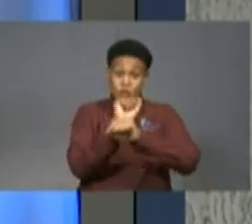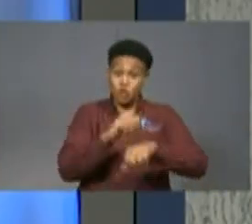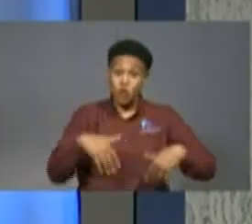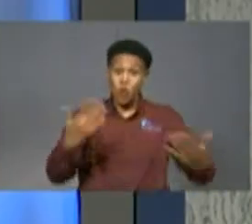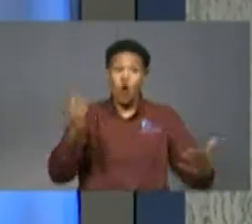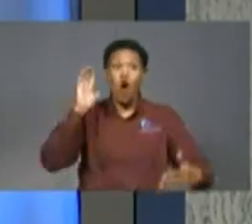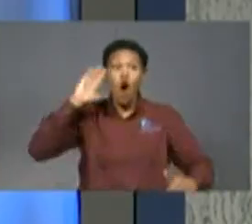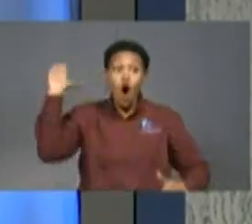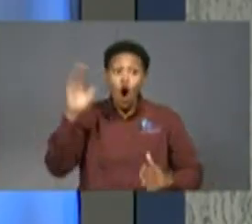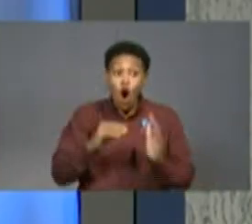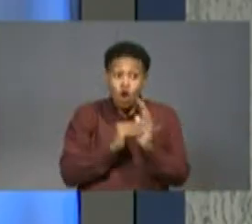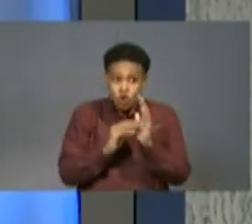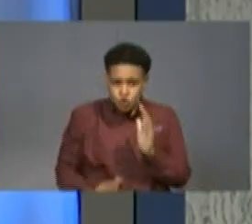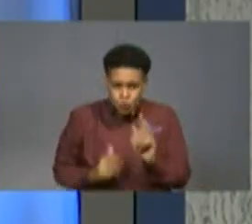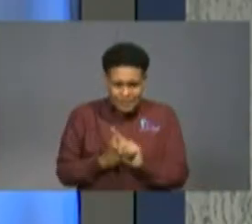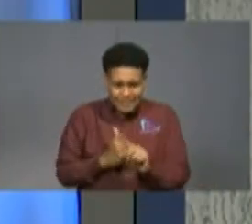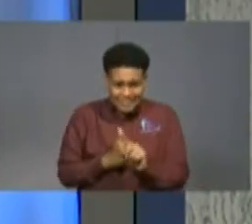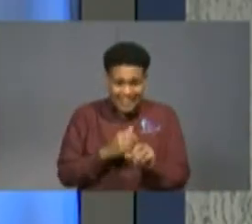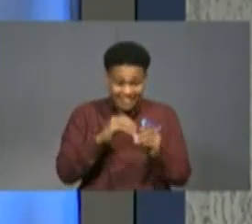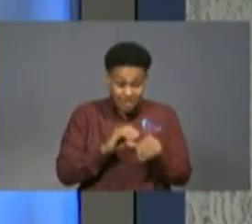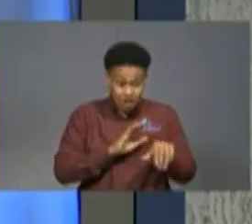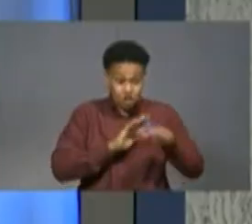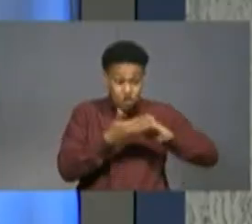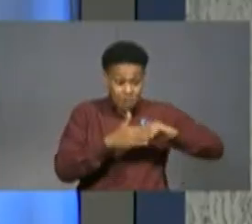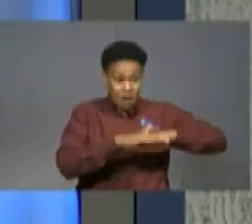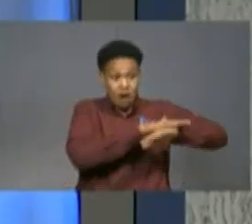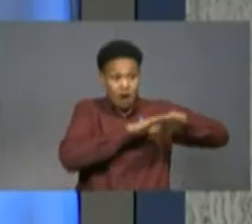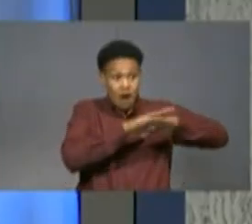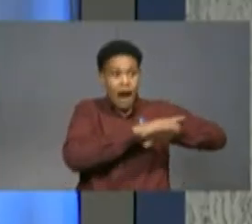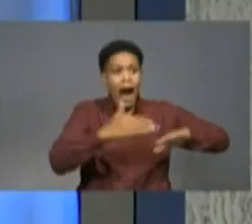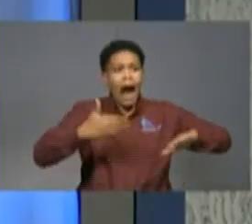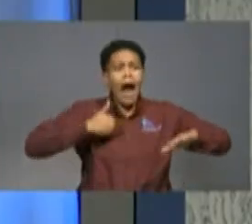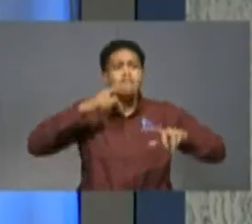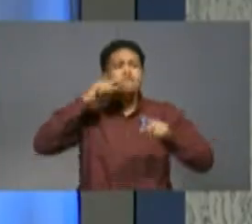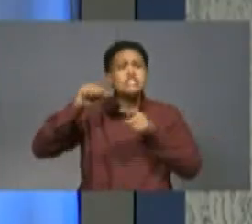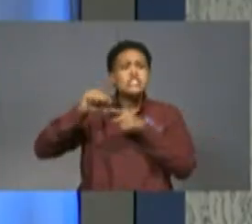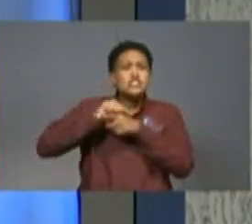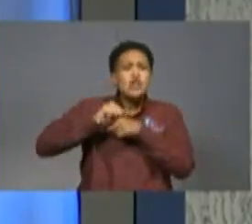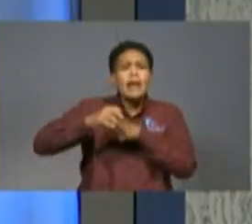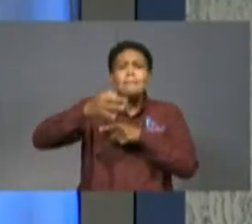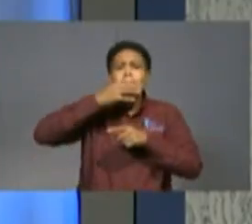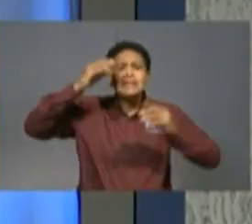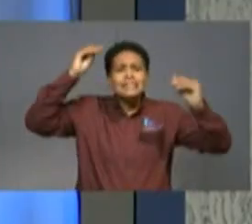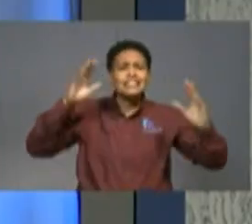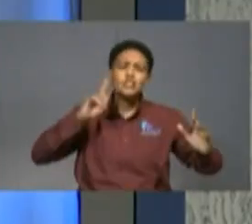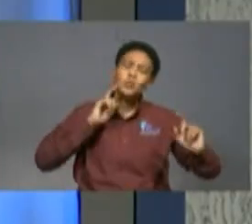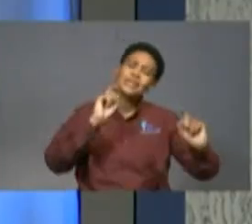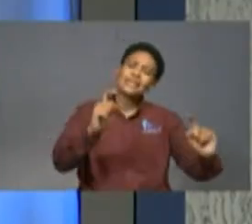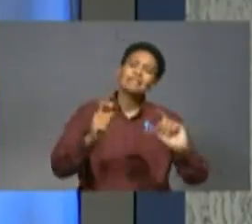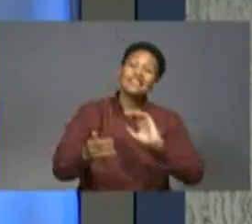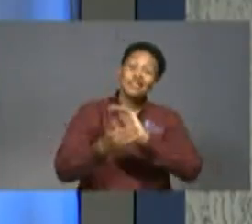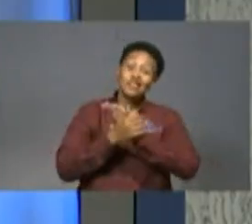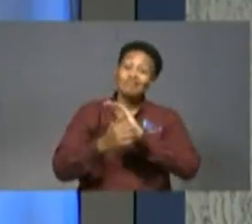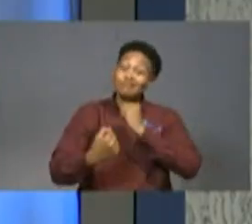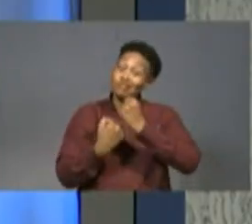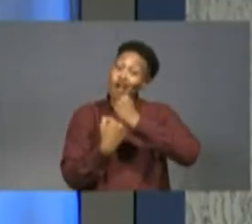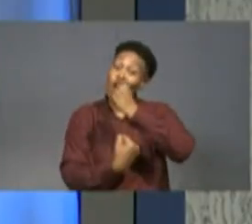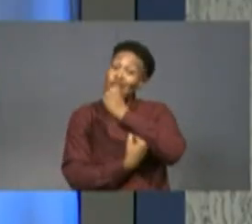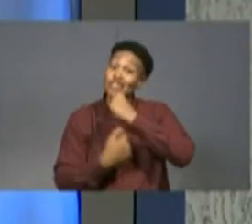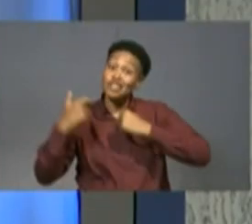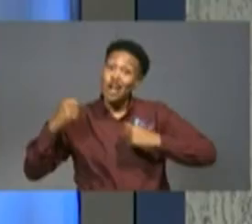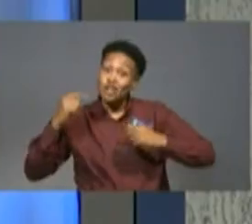that all students across the country have trained teachers, and we will give scholarships to teachers to upgrade